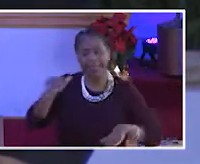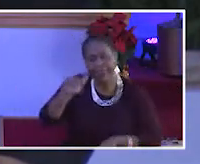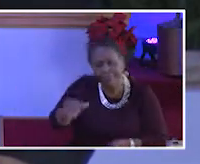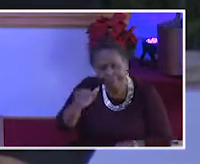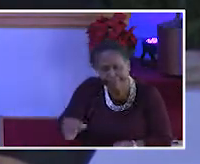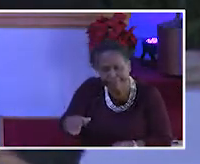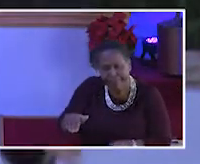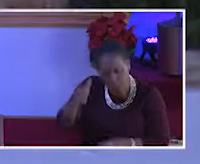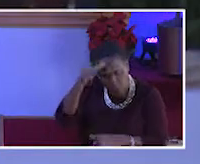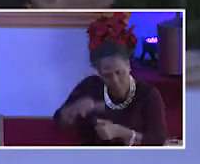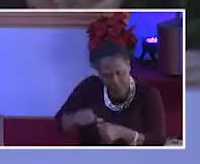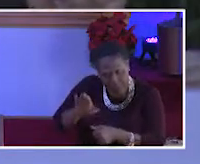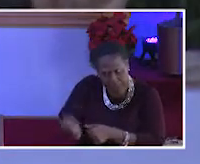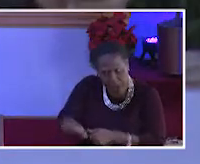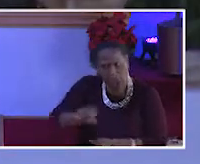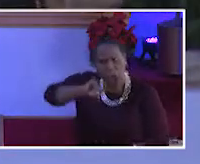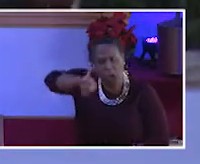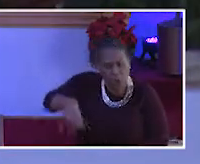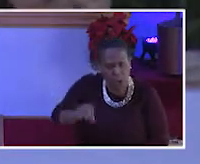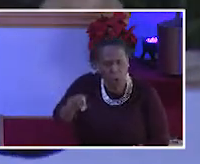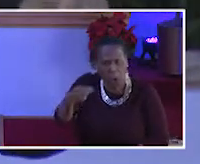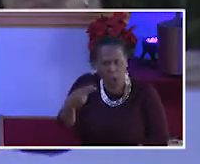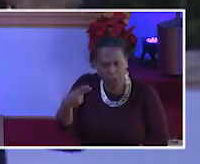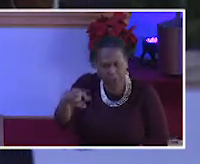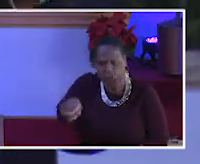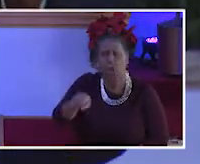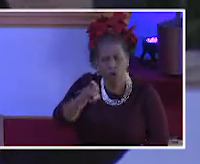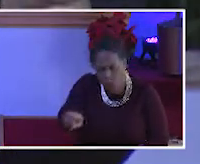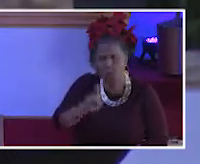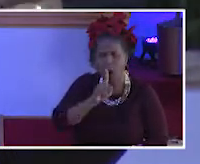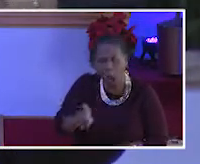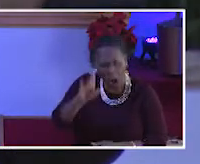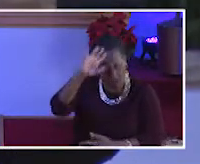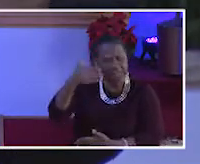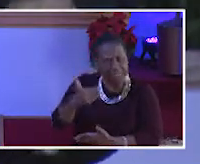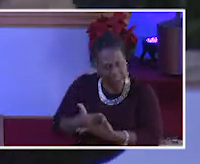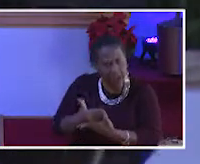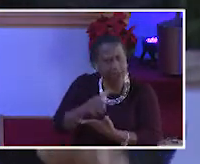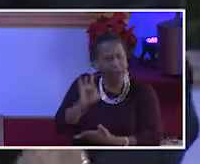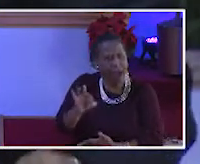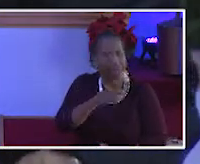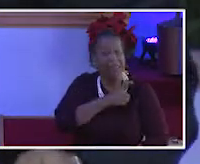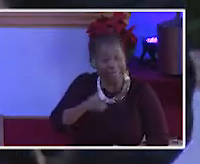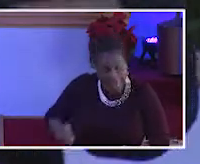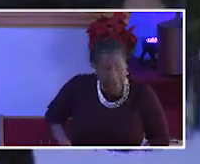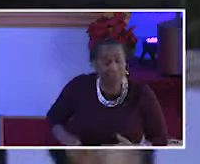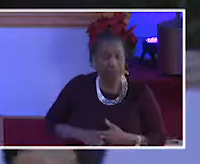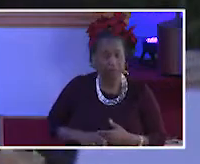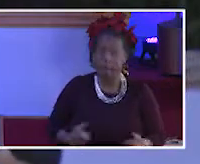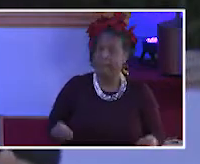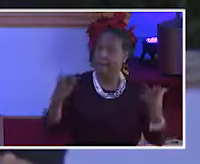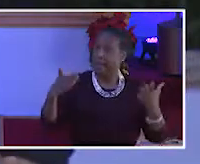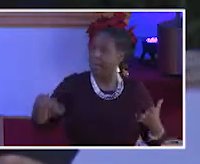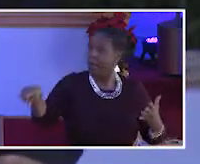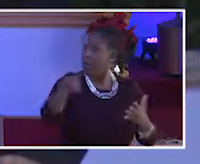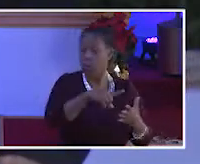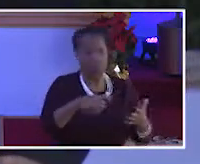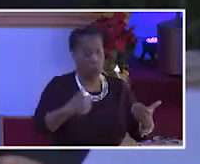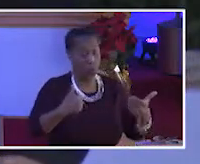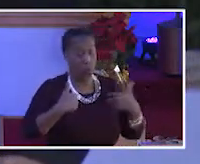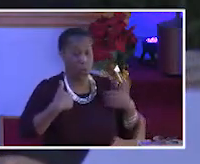his name. Joseph, you are a son of David. Many of us, when we have